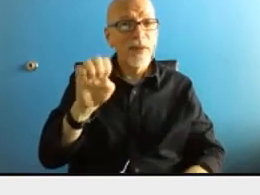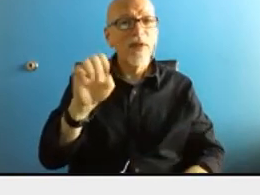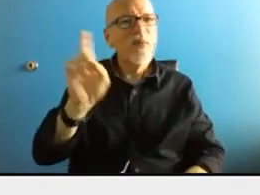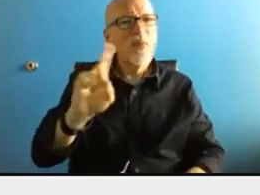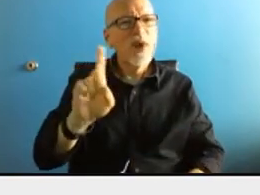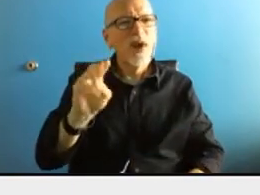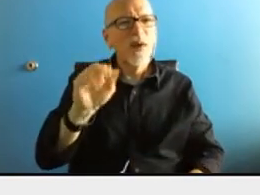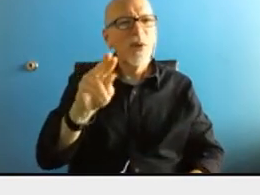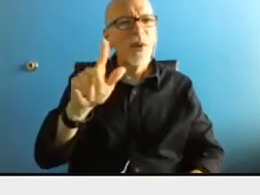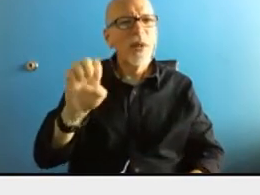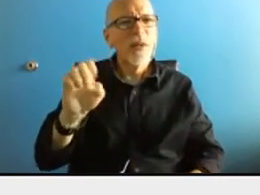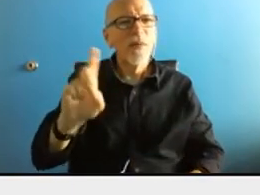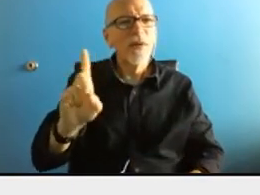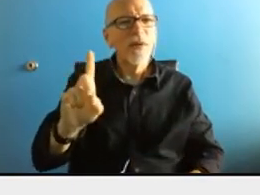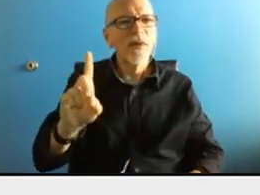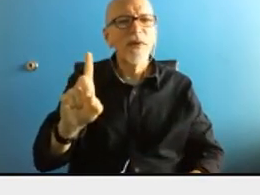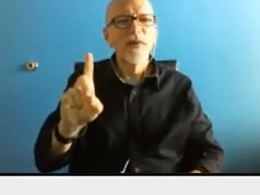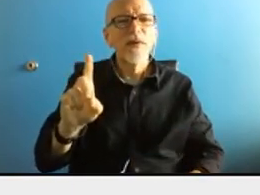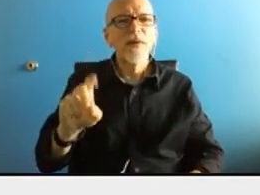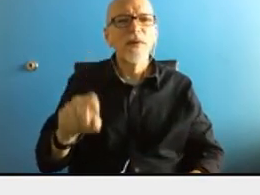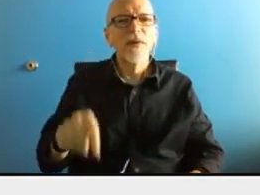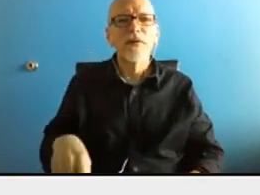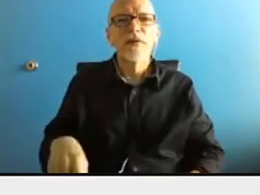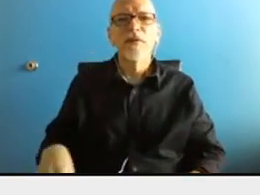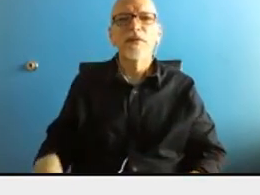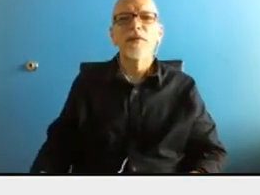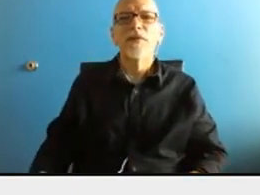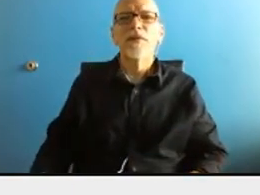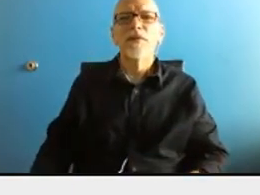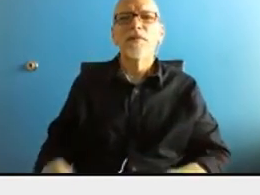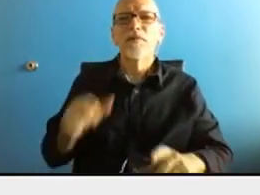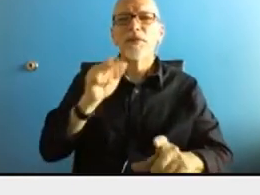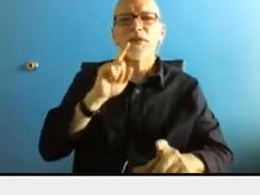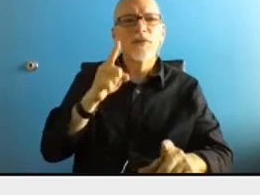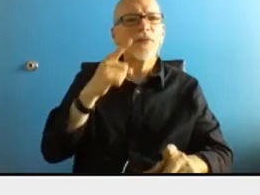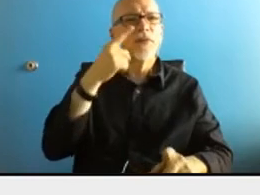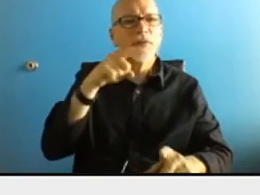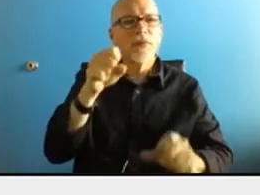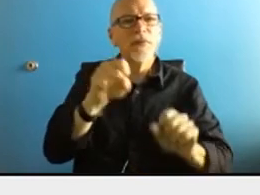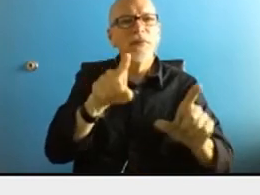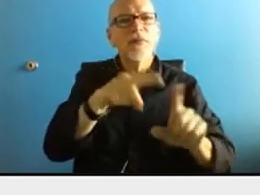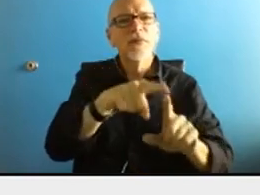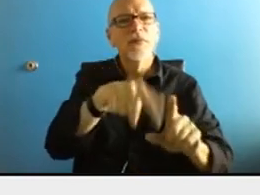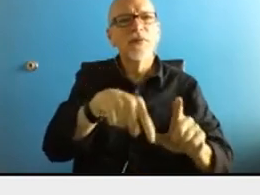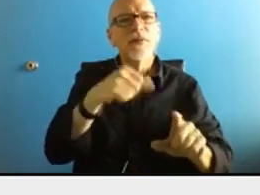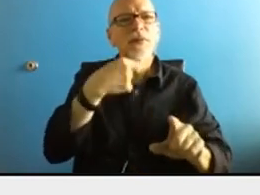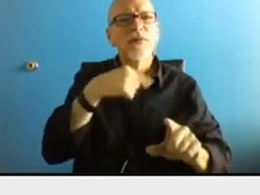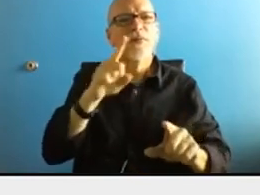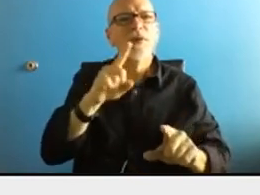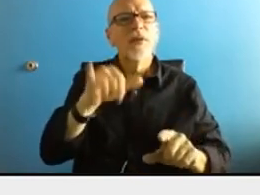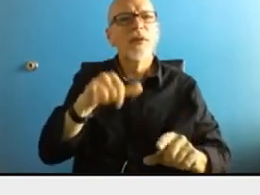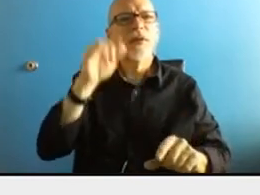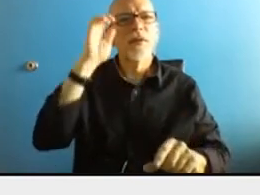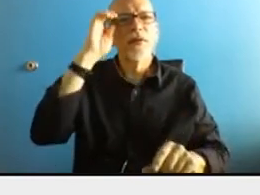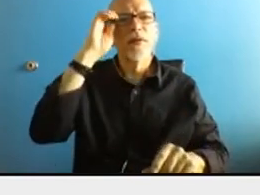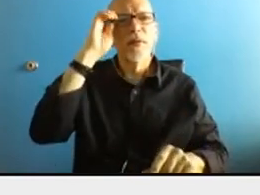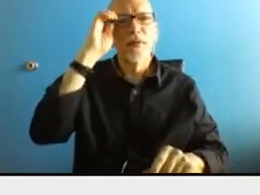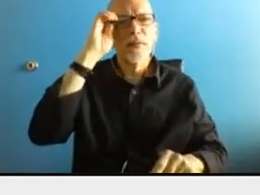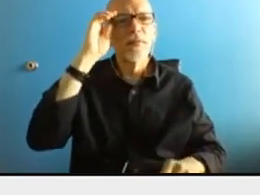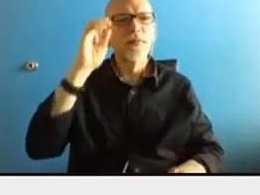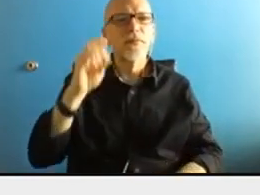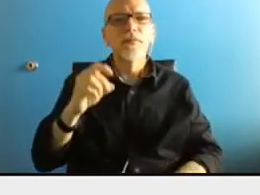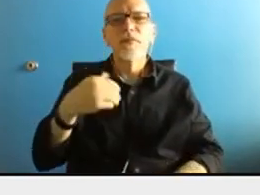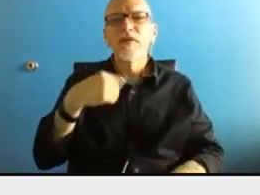that? I'm not sure. Maybe they can post in the chat room and they can tell us. Okay, because I have one